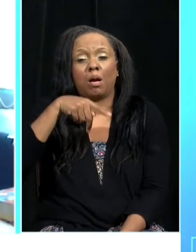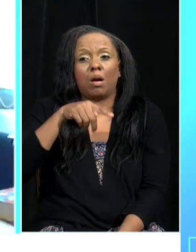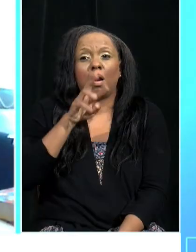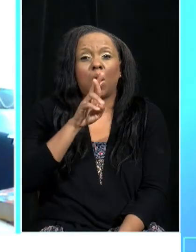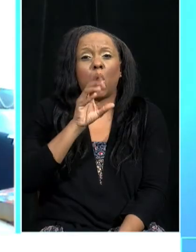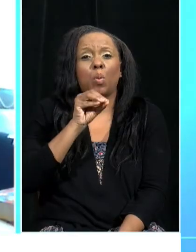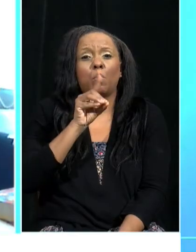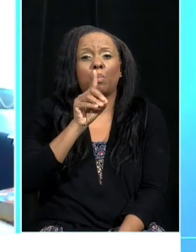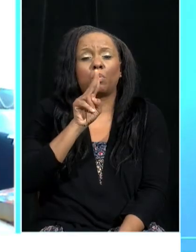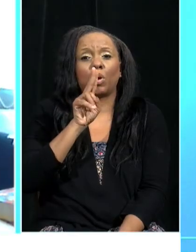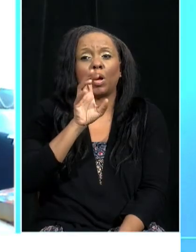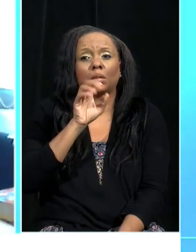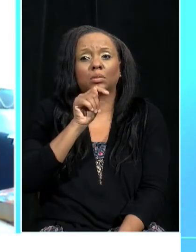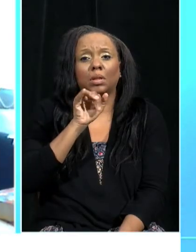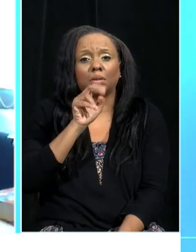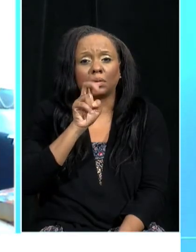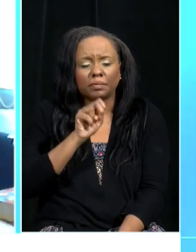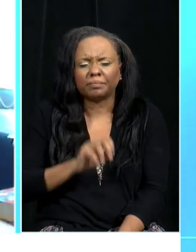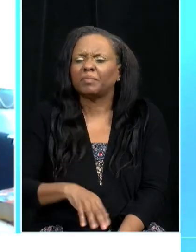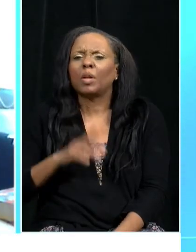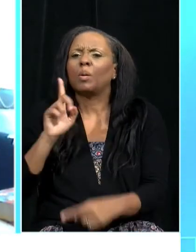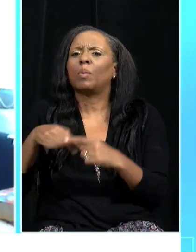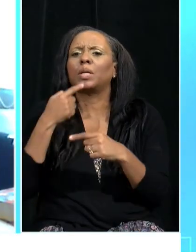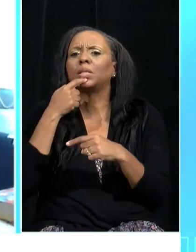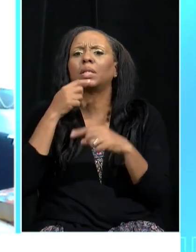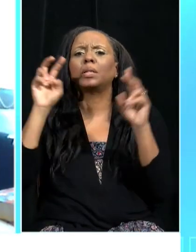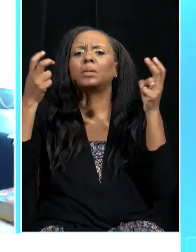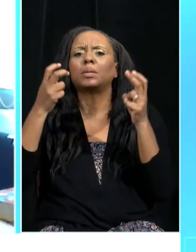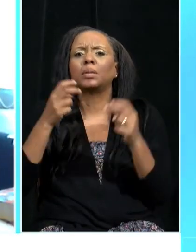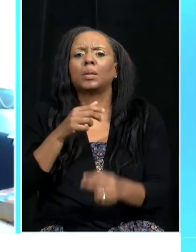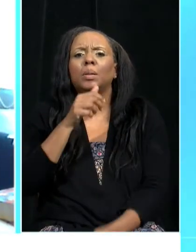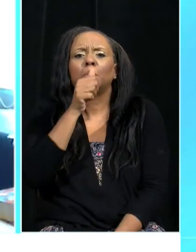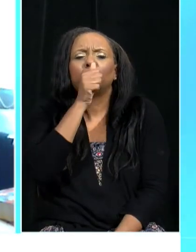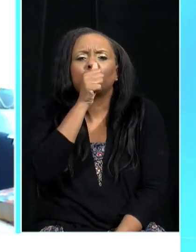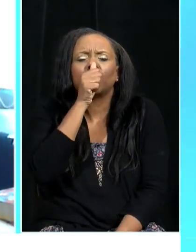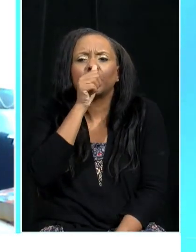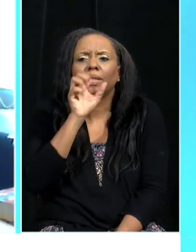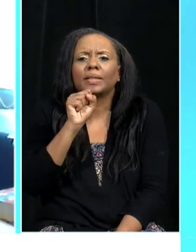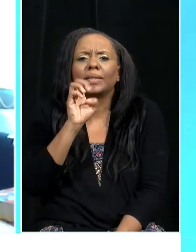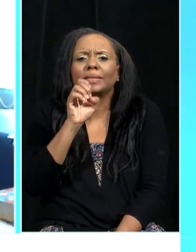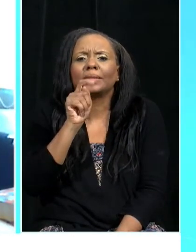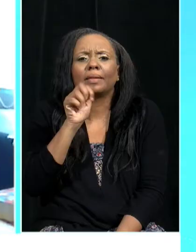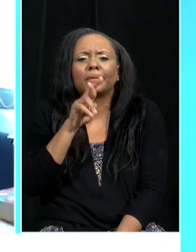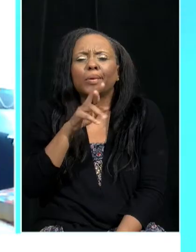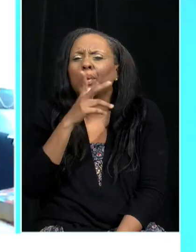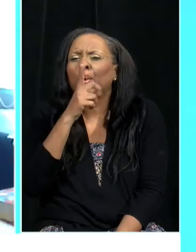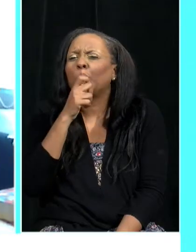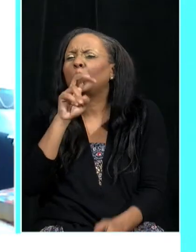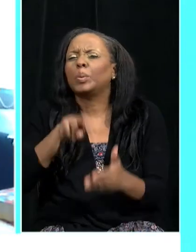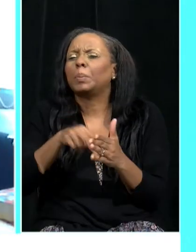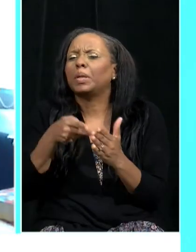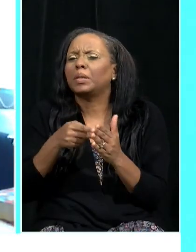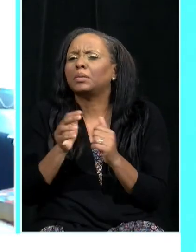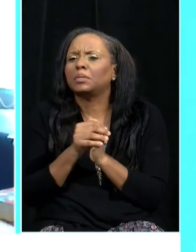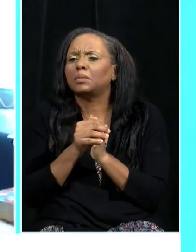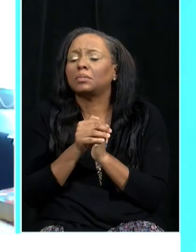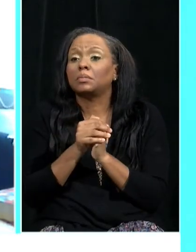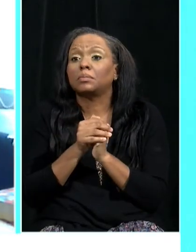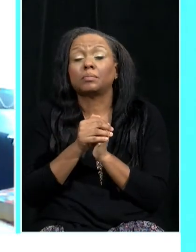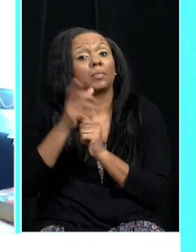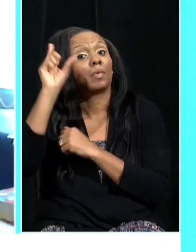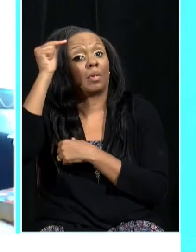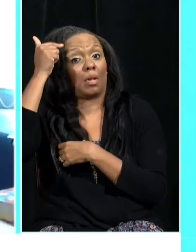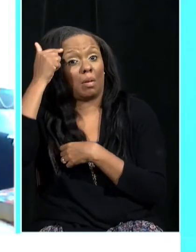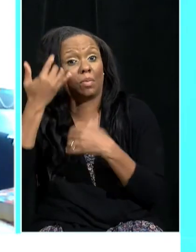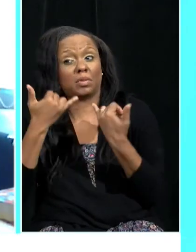exactly are we talking about? When we say private sector-led growth, we got to come off of ideology and recognize that the state has to play a catalyzing, even as it